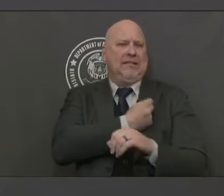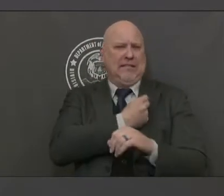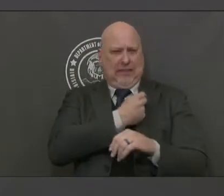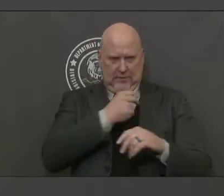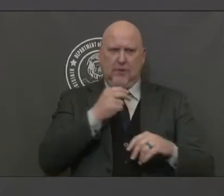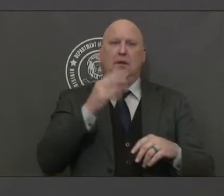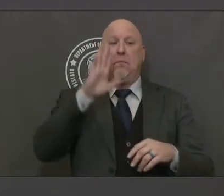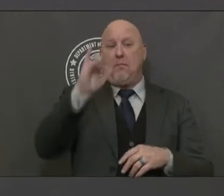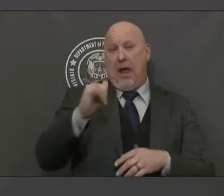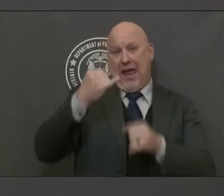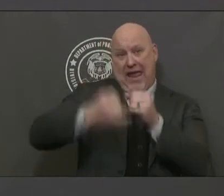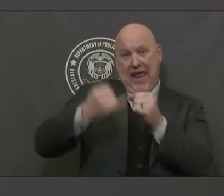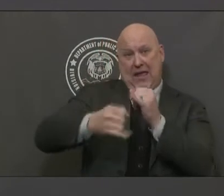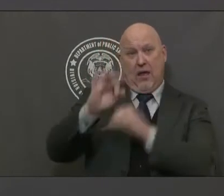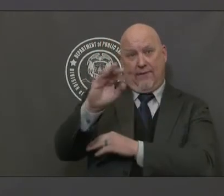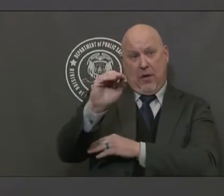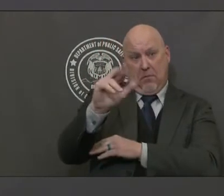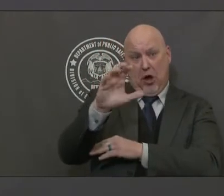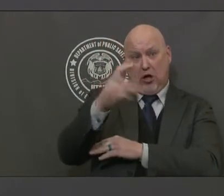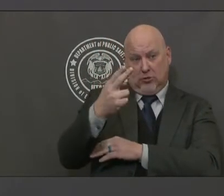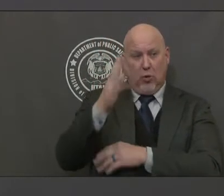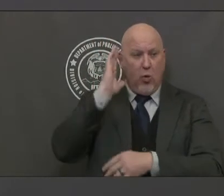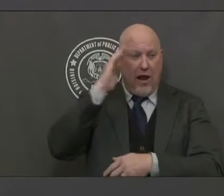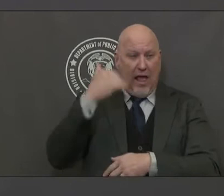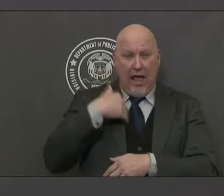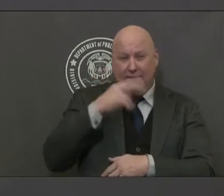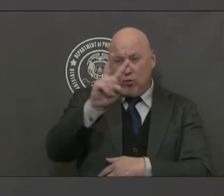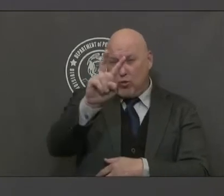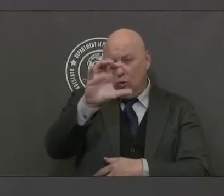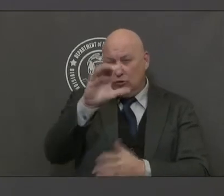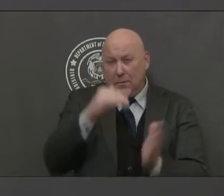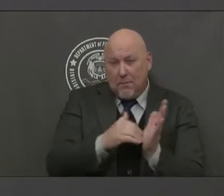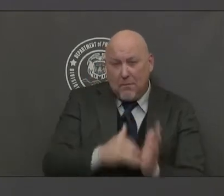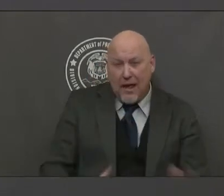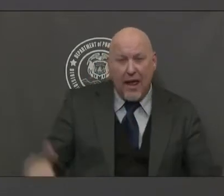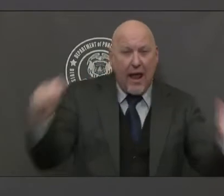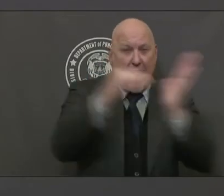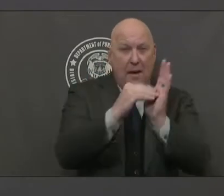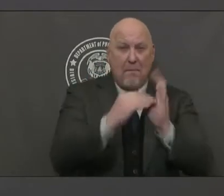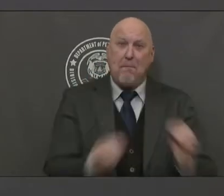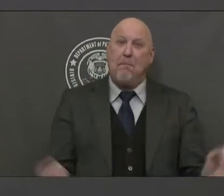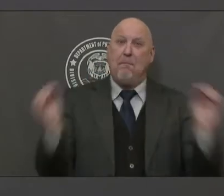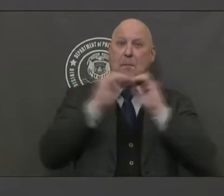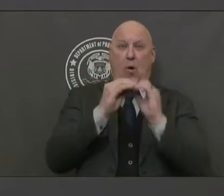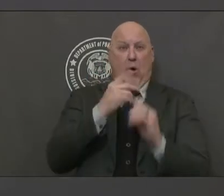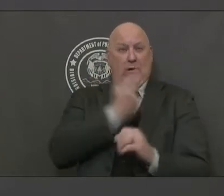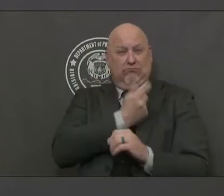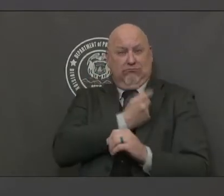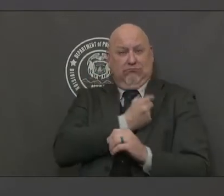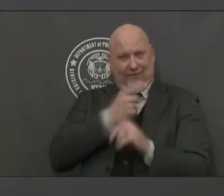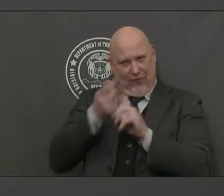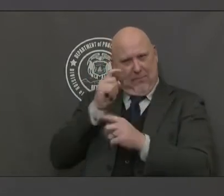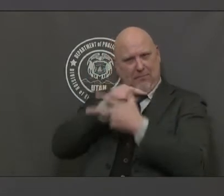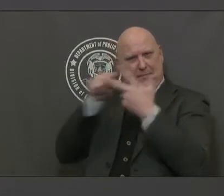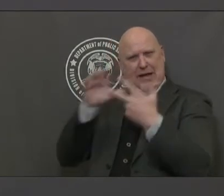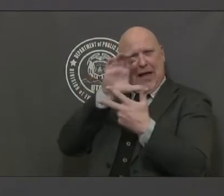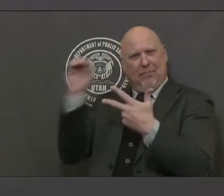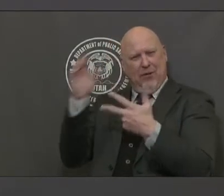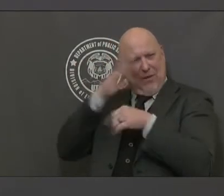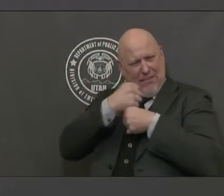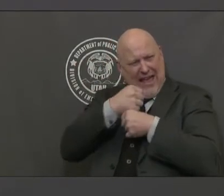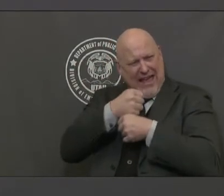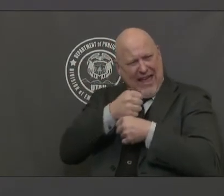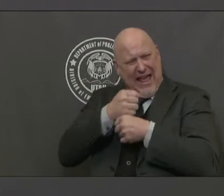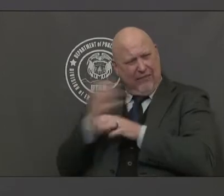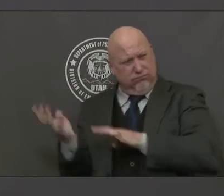Pfizer and Moderna, and that they had done about 80 million doses through the beginning of this week